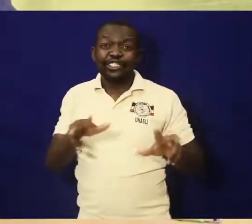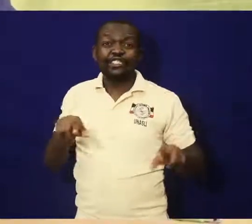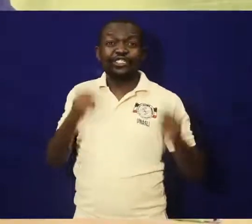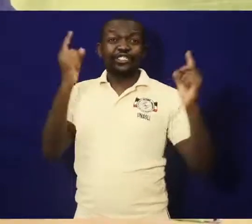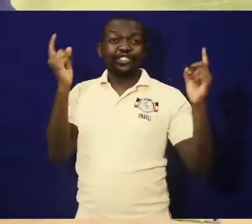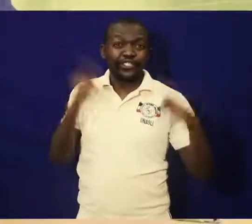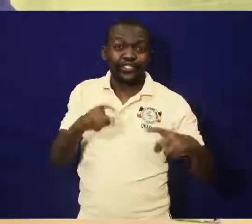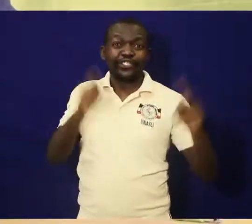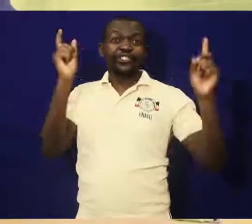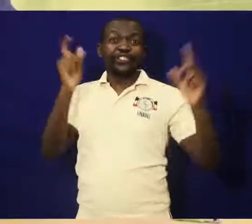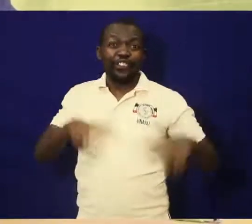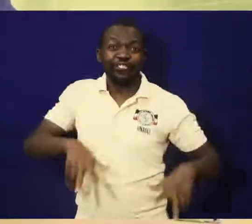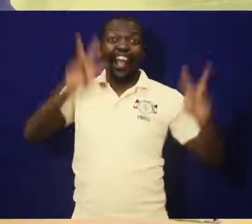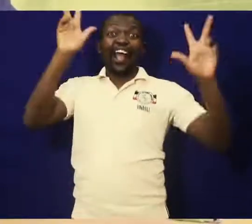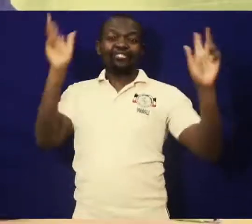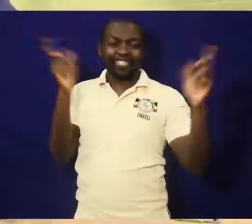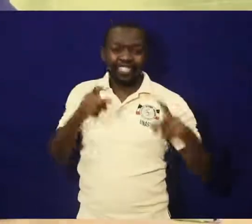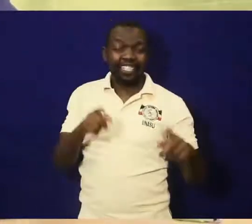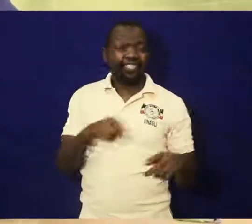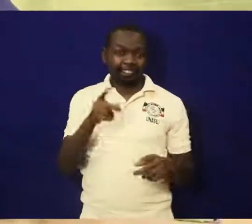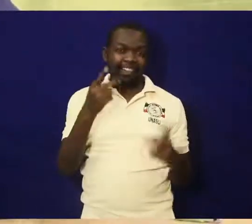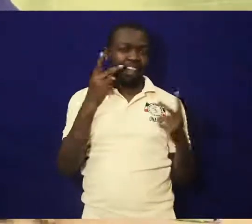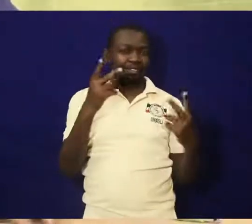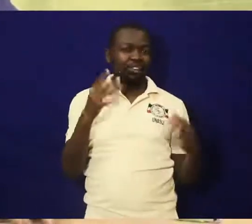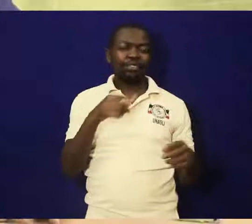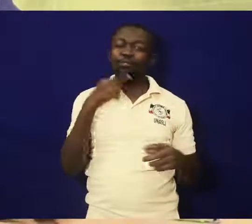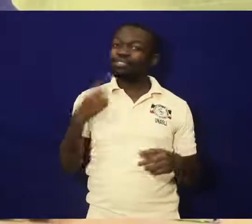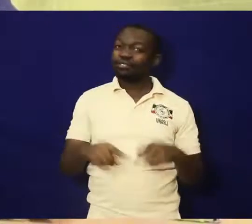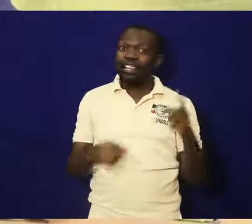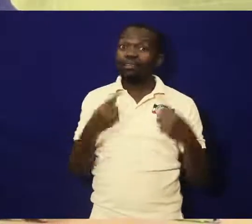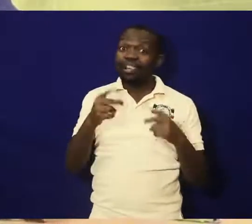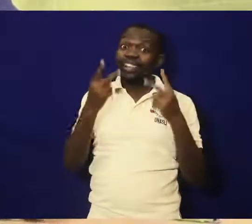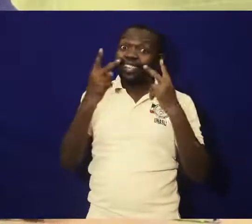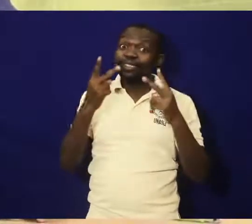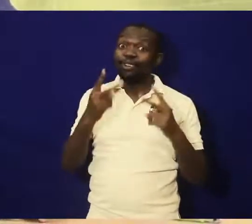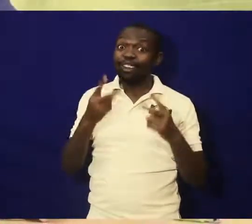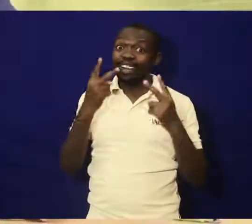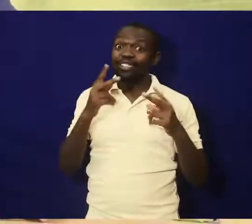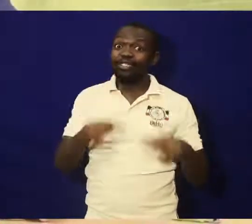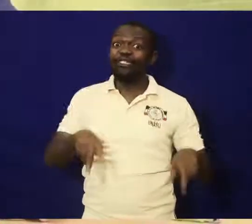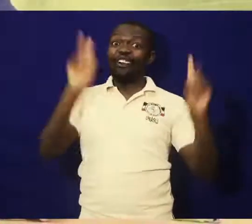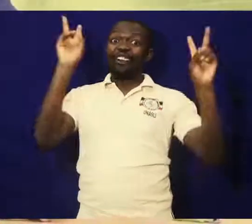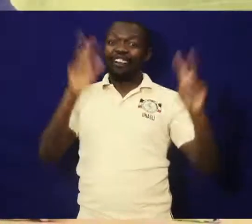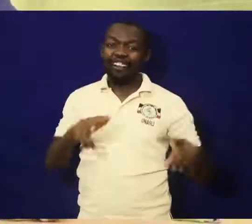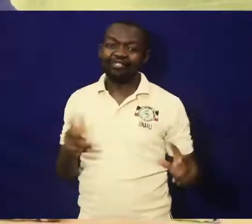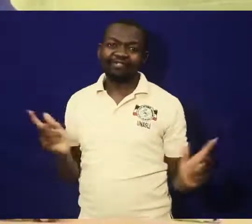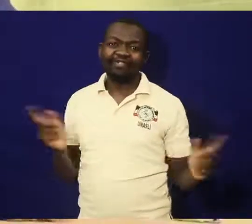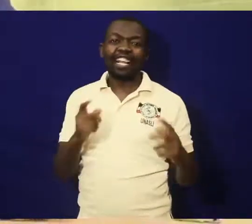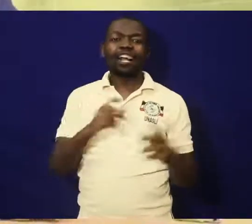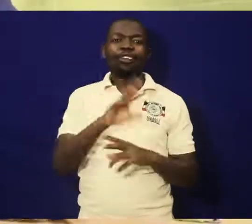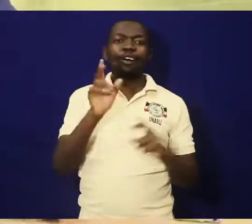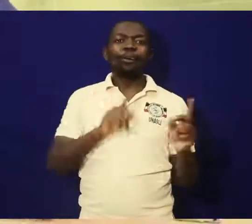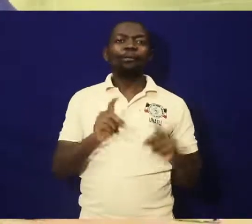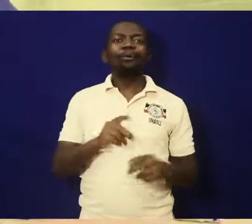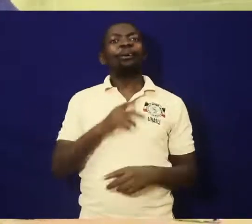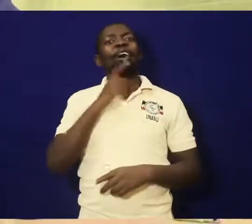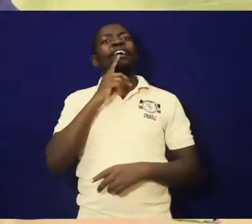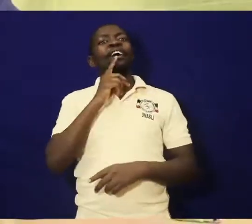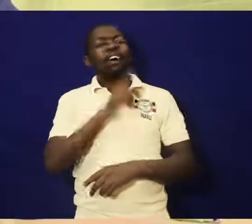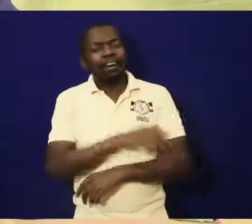funny, and it was. They fought, really. They did, and. Everybody was amused.